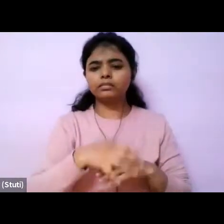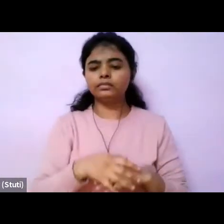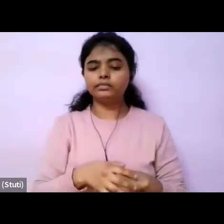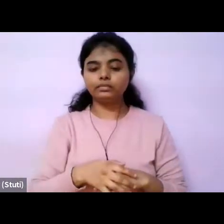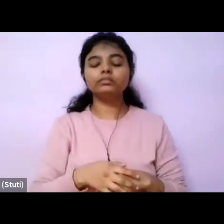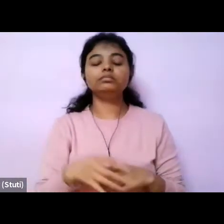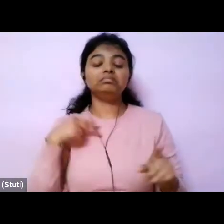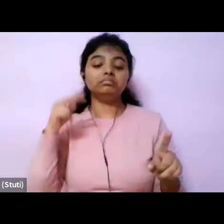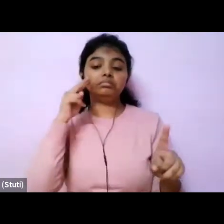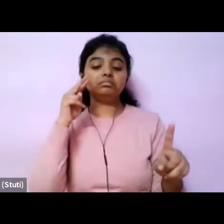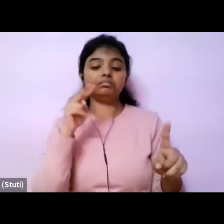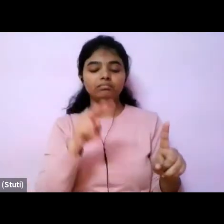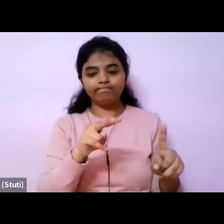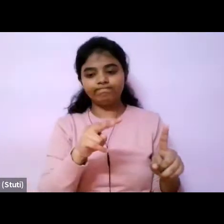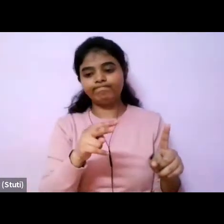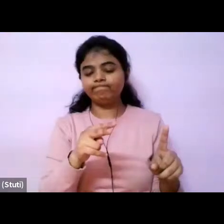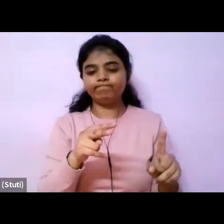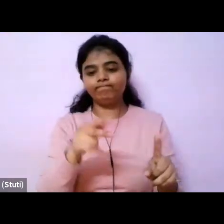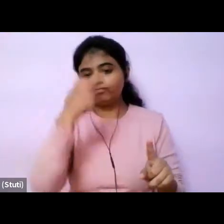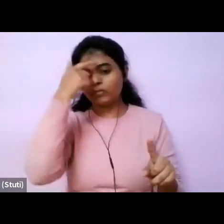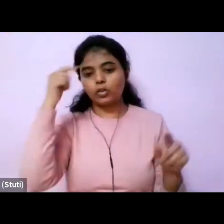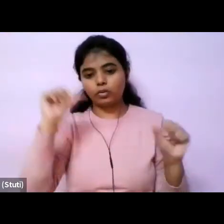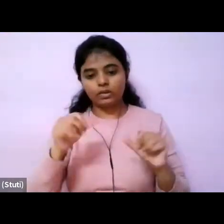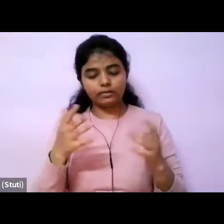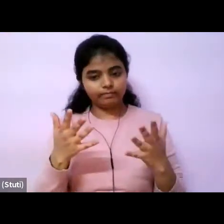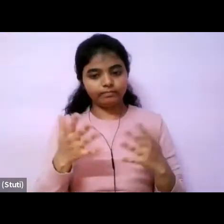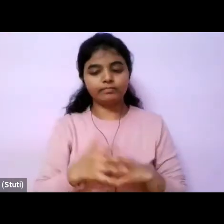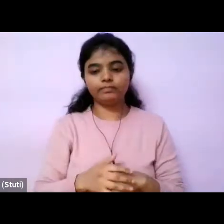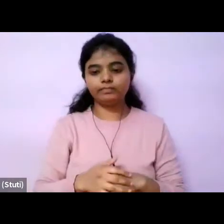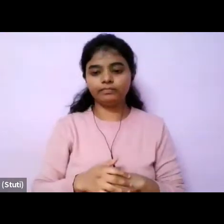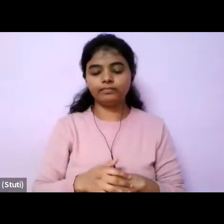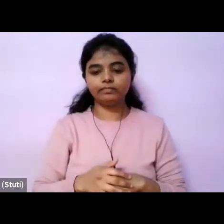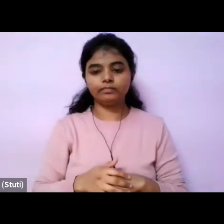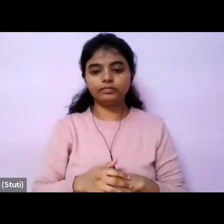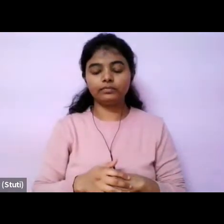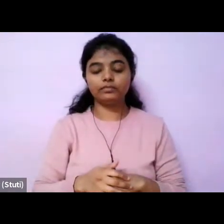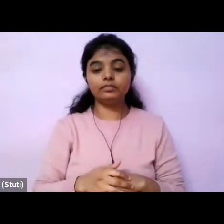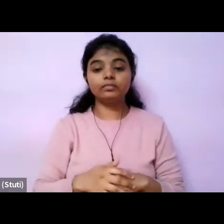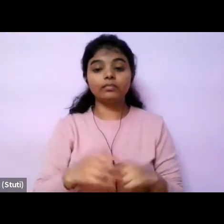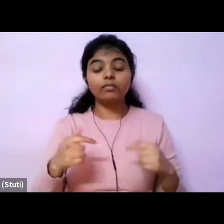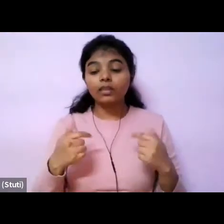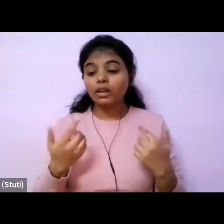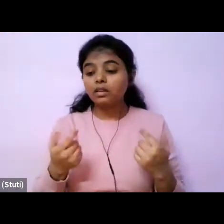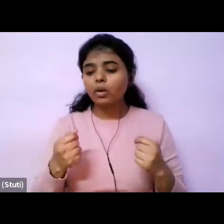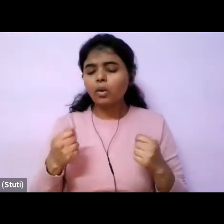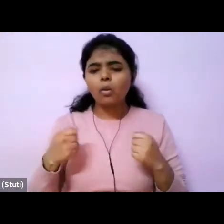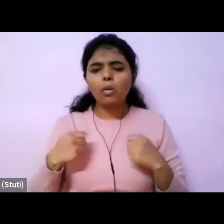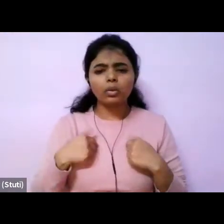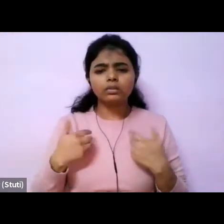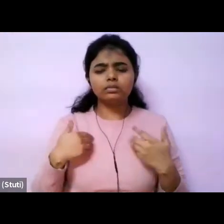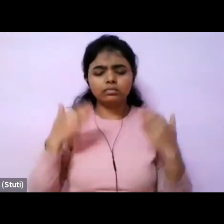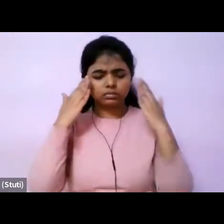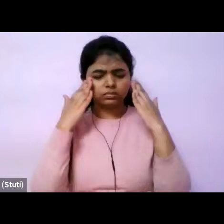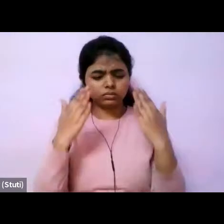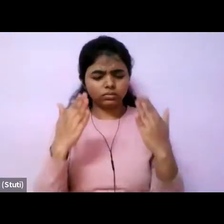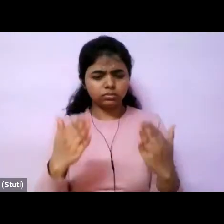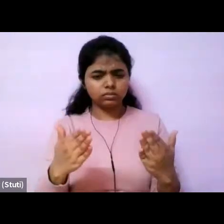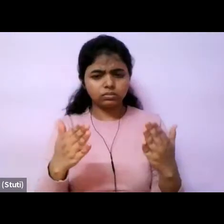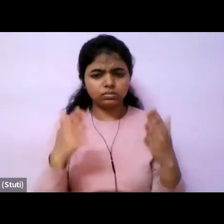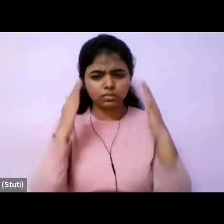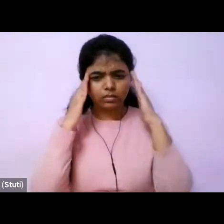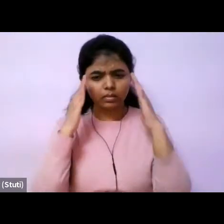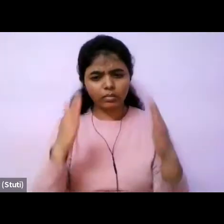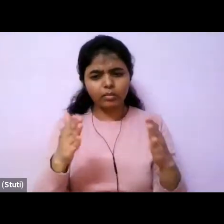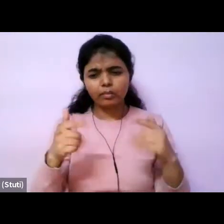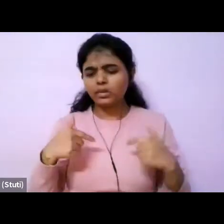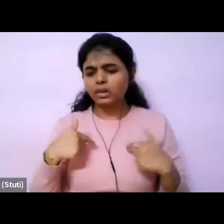optimistic, unfortunately. In this presentation, I would like to discuss the source of my concern as a grassroots